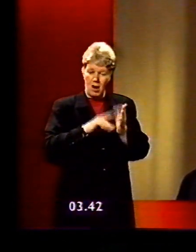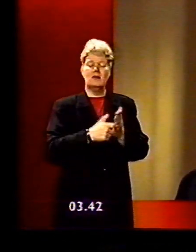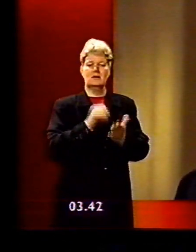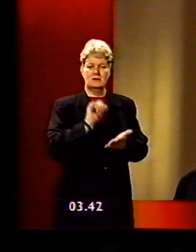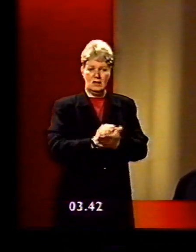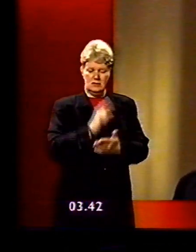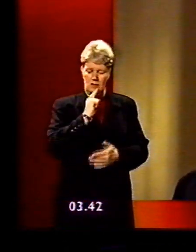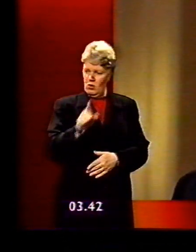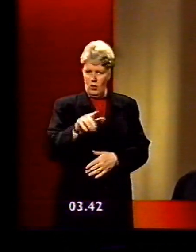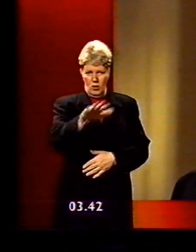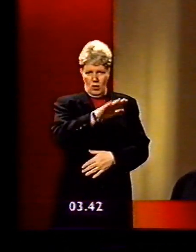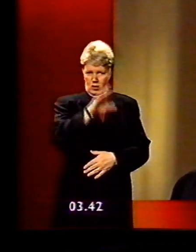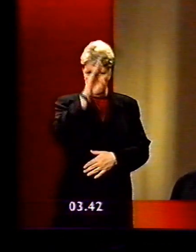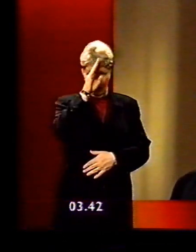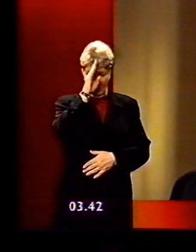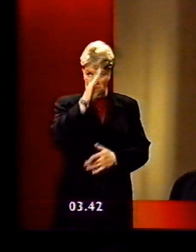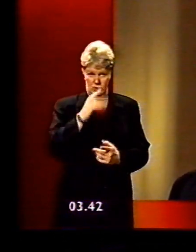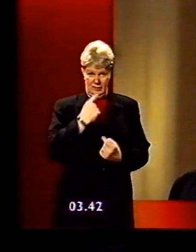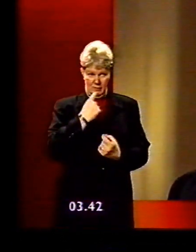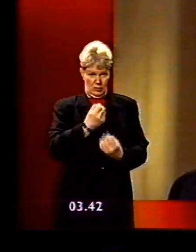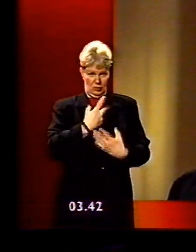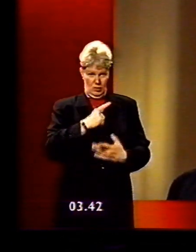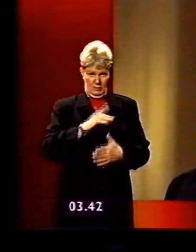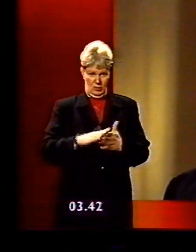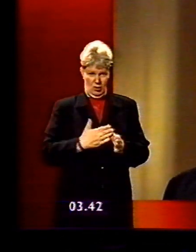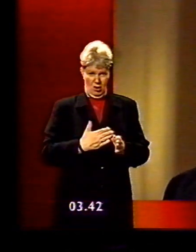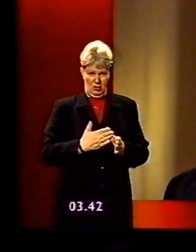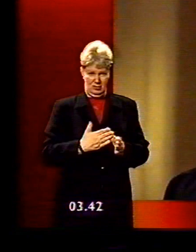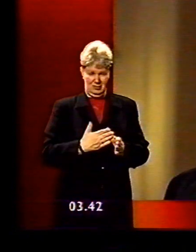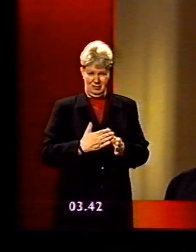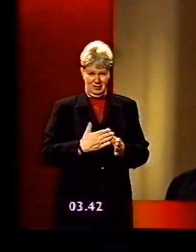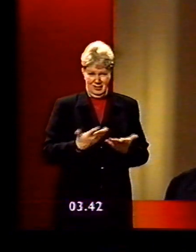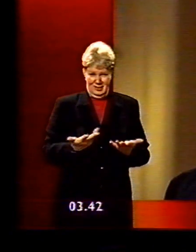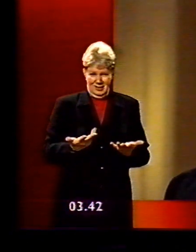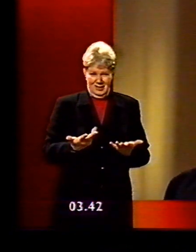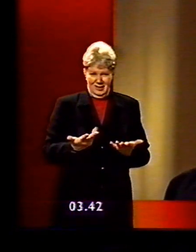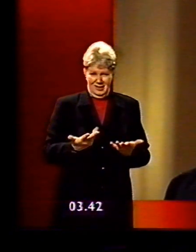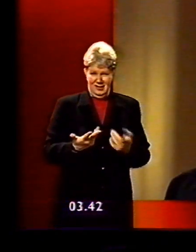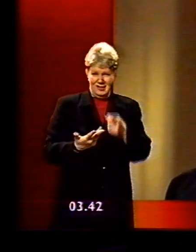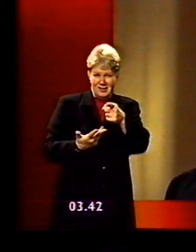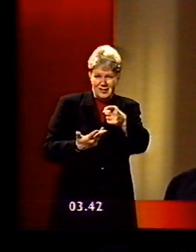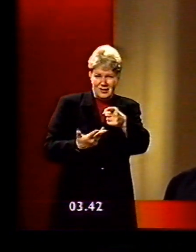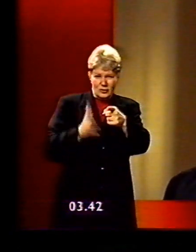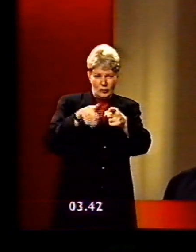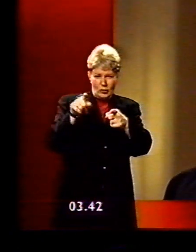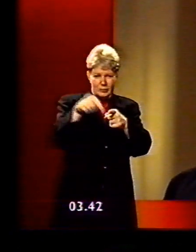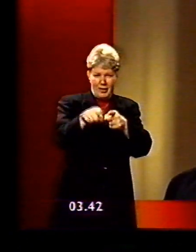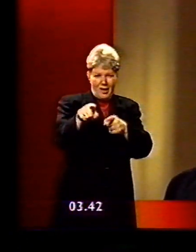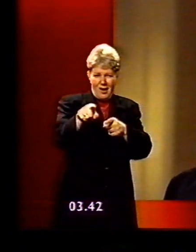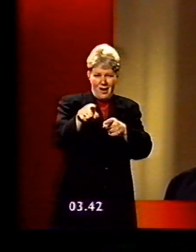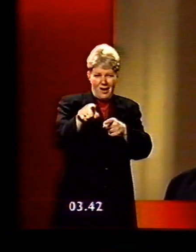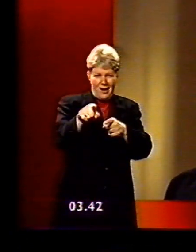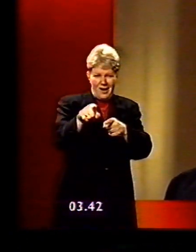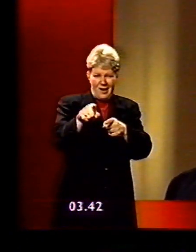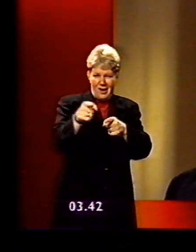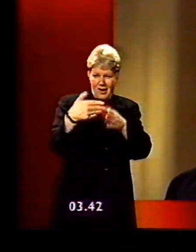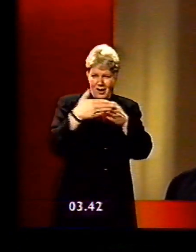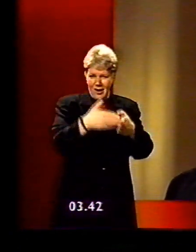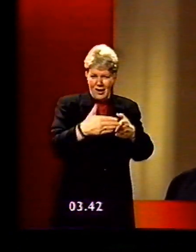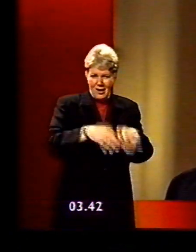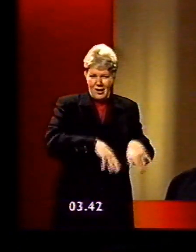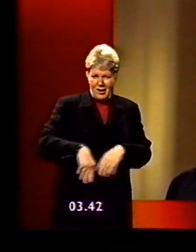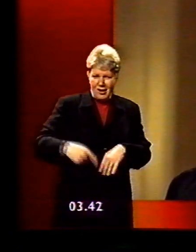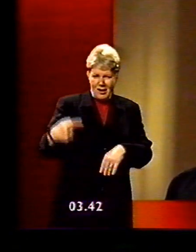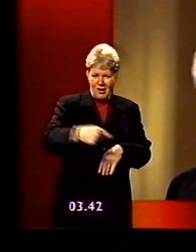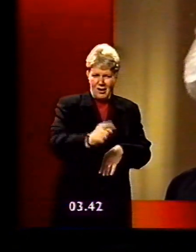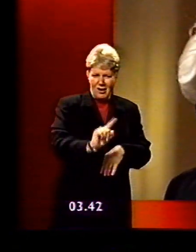very dangerous information because he knew he was a journalist. He knew they weren't supposed to be there participating in the coup. And he knew that he'd